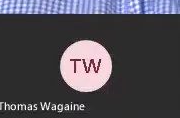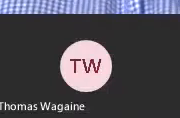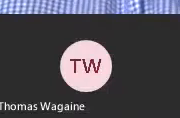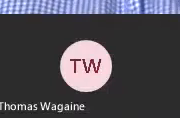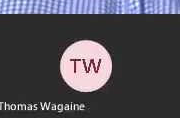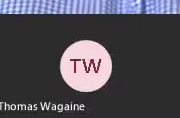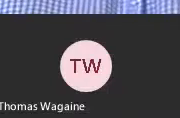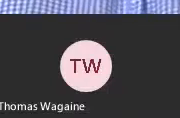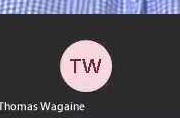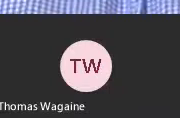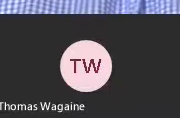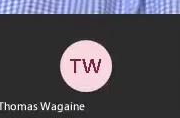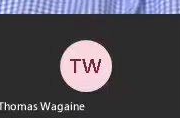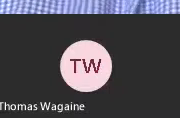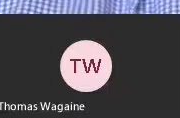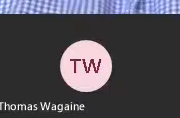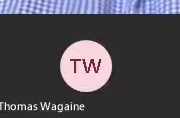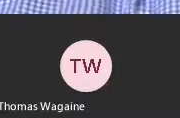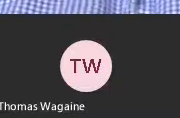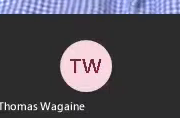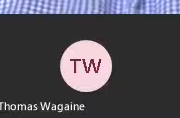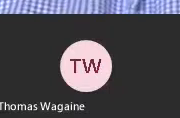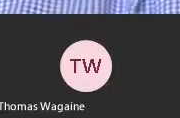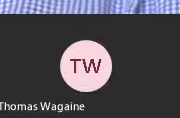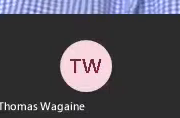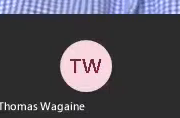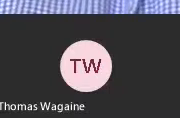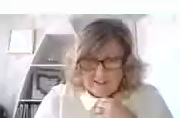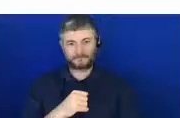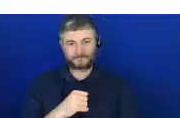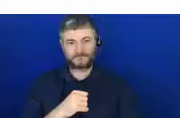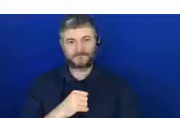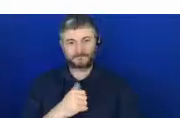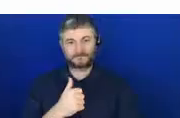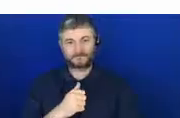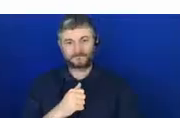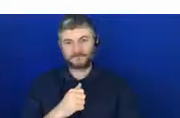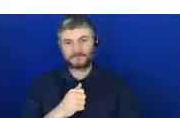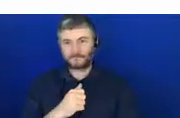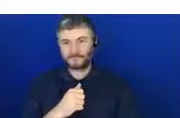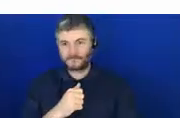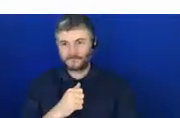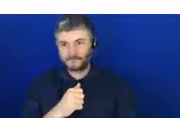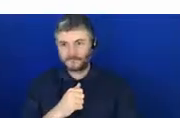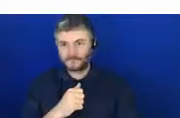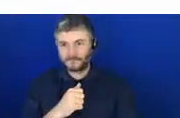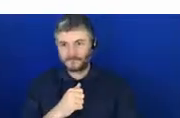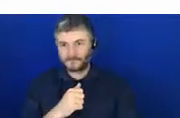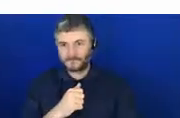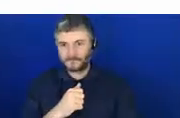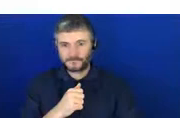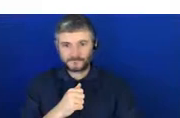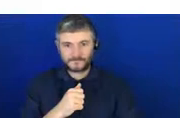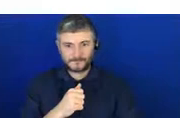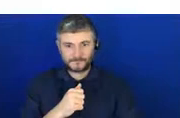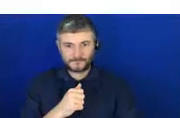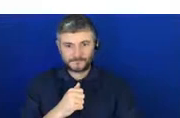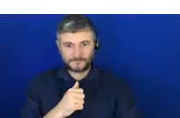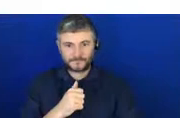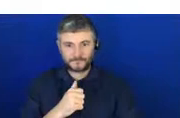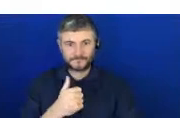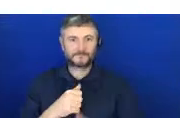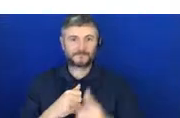That's right. Yes, this sounds right. And then select your presentation from there. Great.